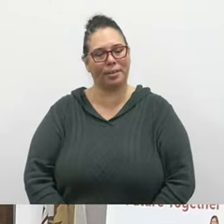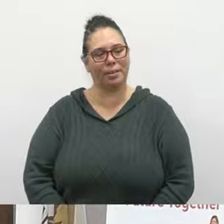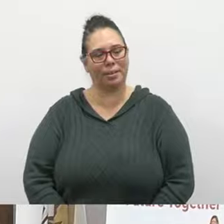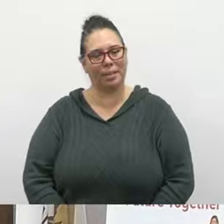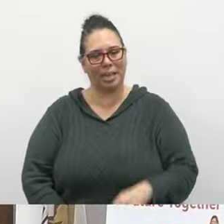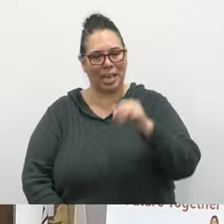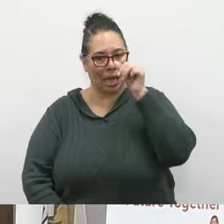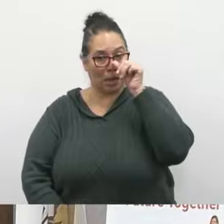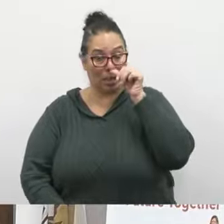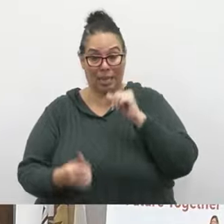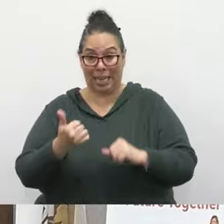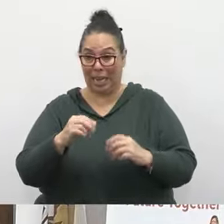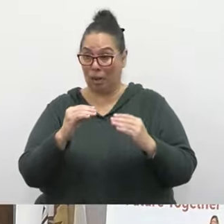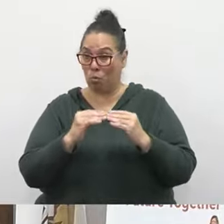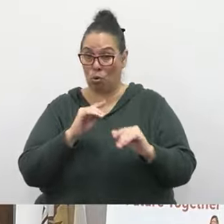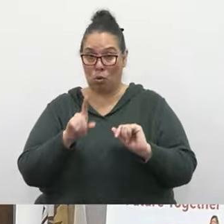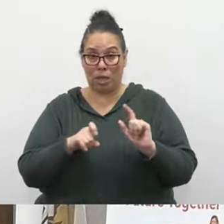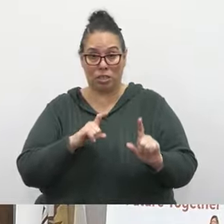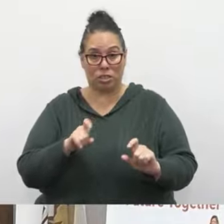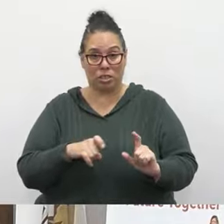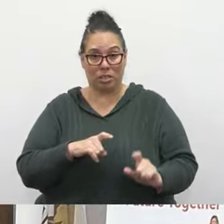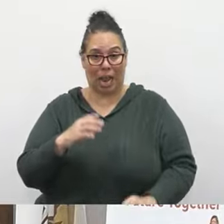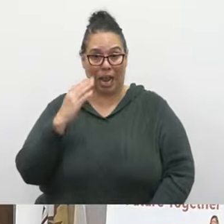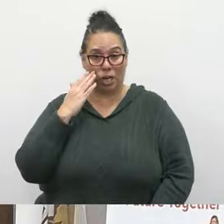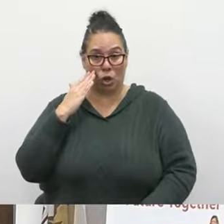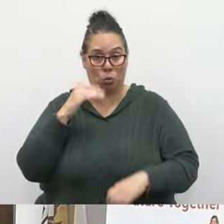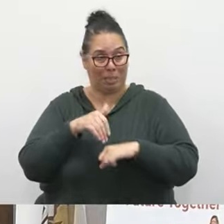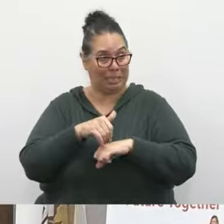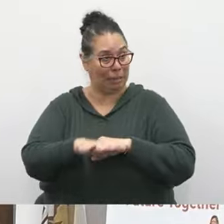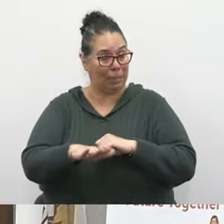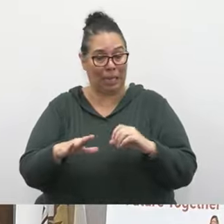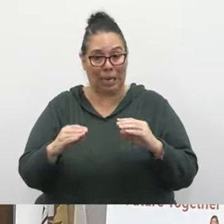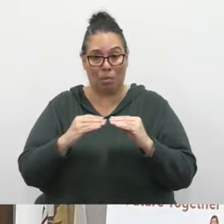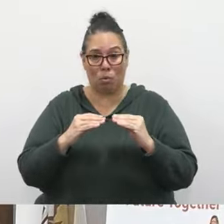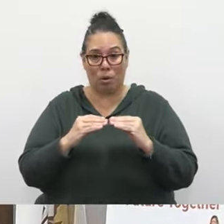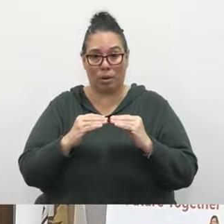Do we have any more questions? I know we submitted more questions.